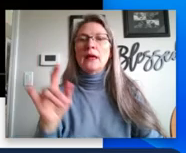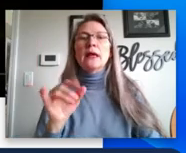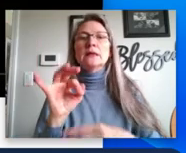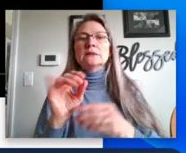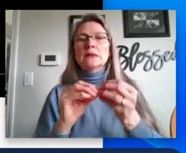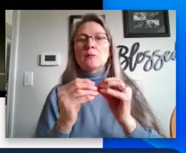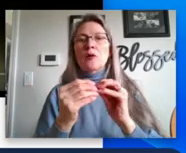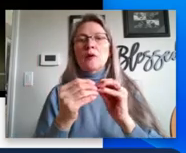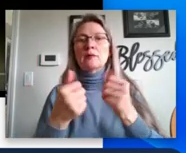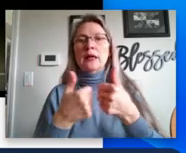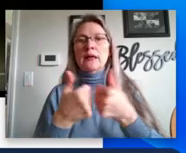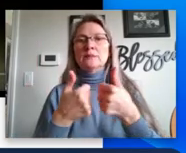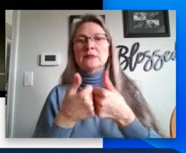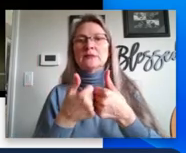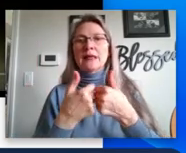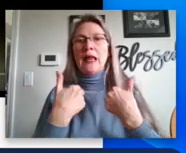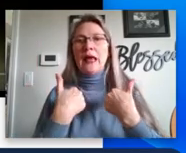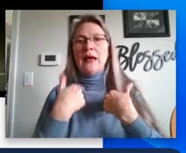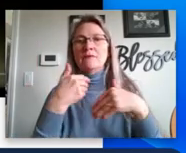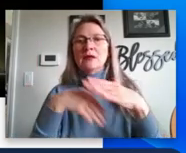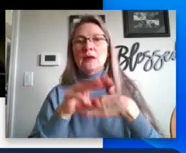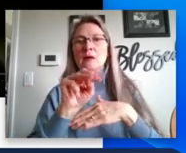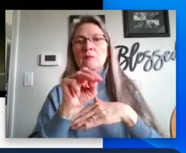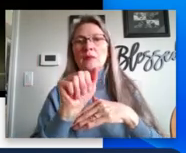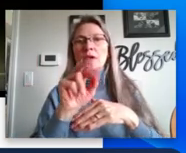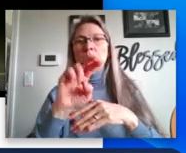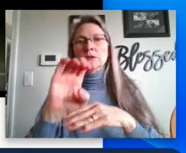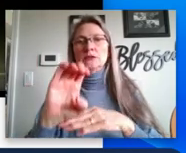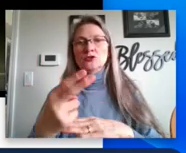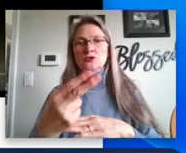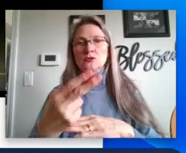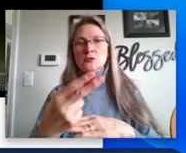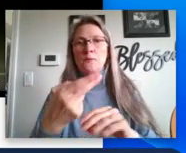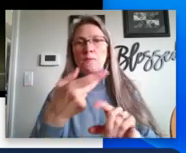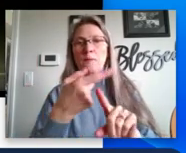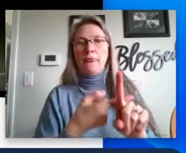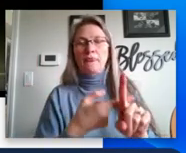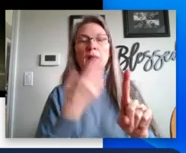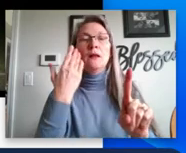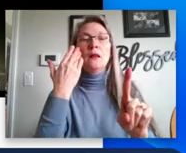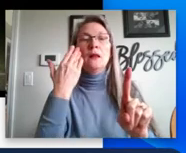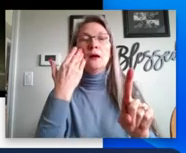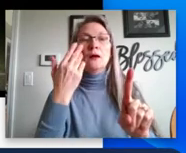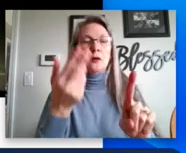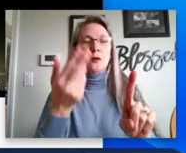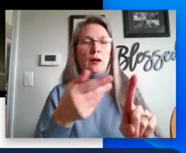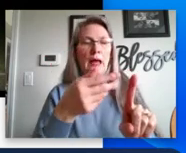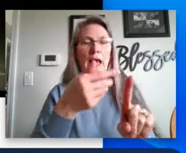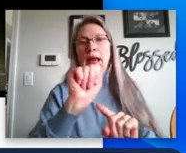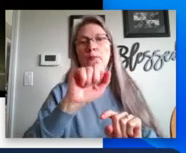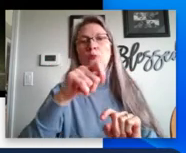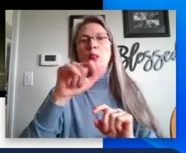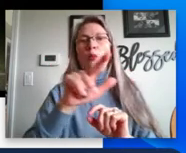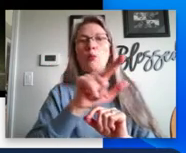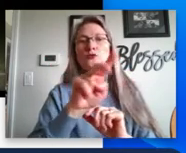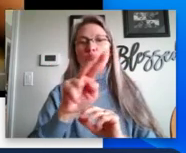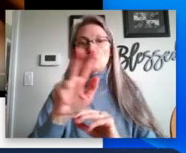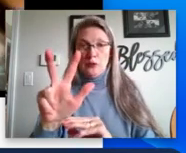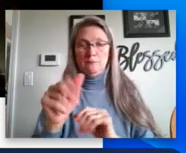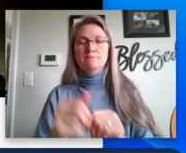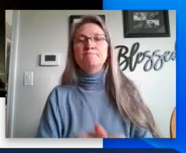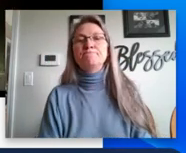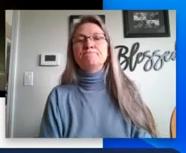number of soccer games that I have in March. Looking at April, you can see that there's 1, 2, 3.